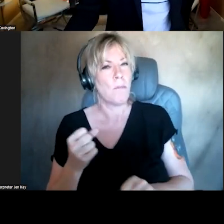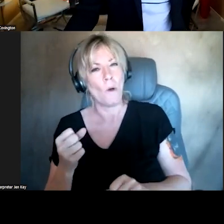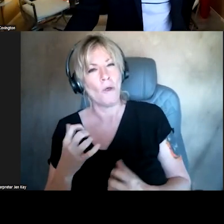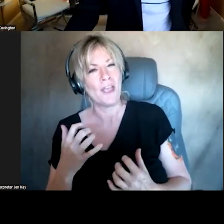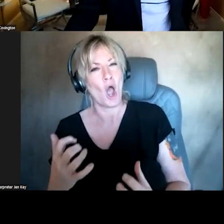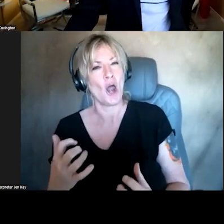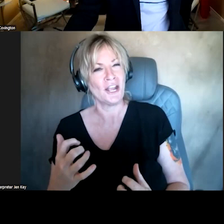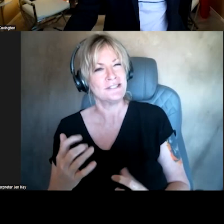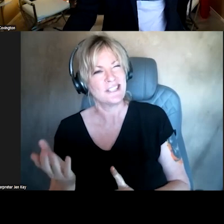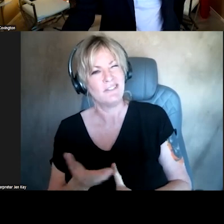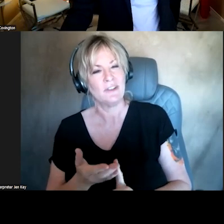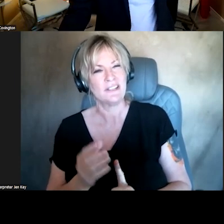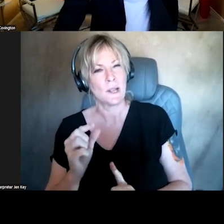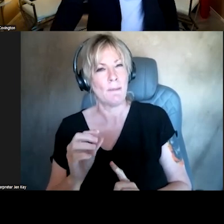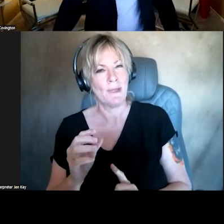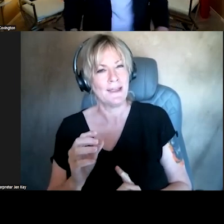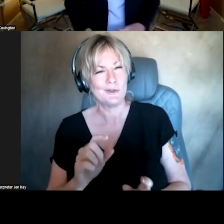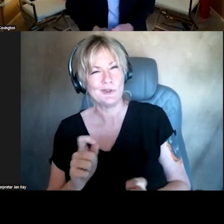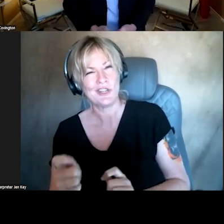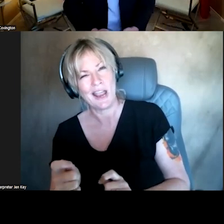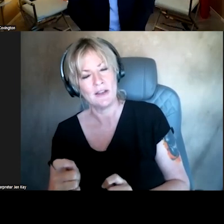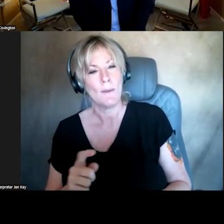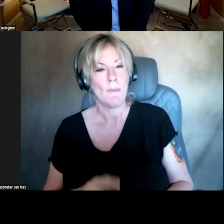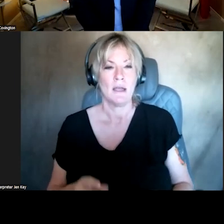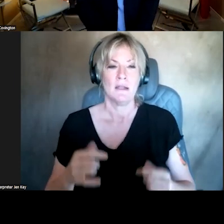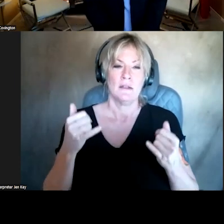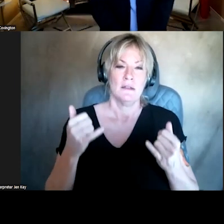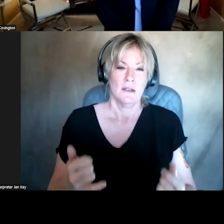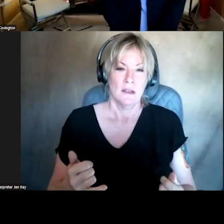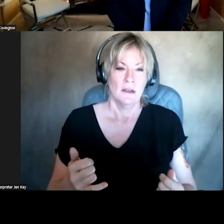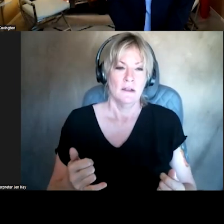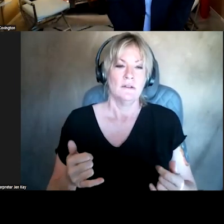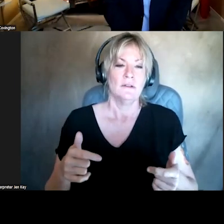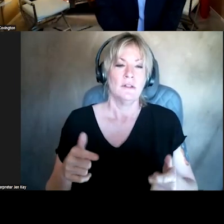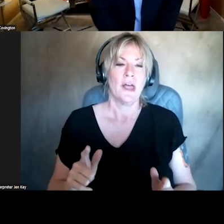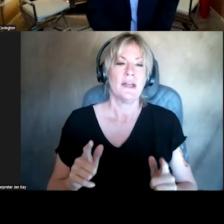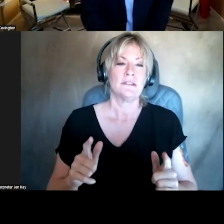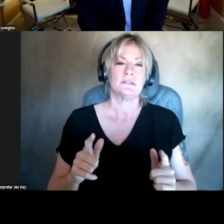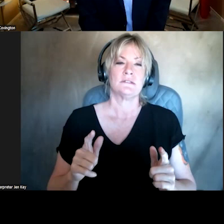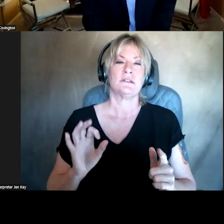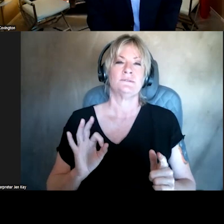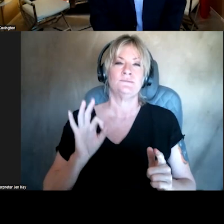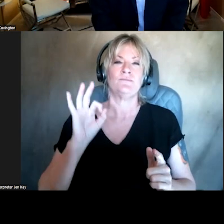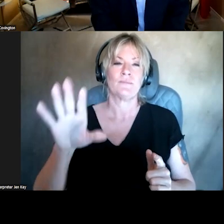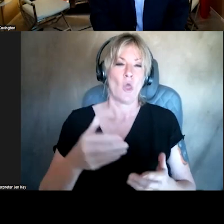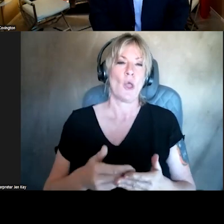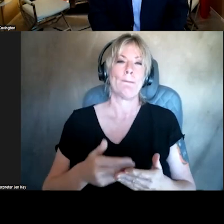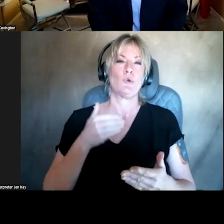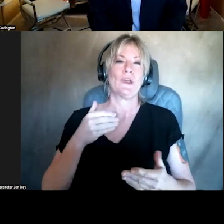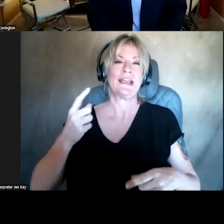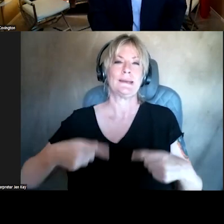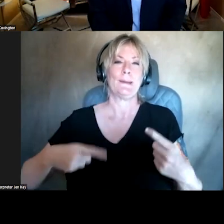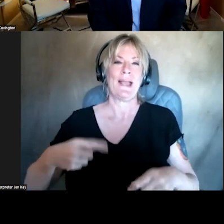on that topic. But today, let's throw up the pre-debate survey and get a